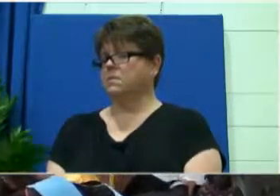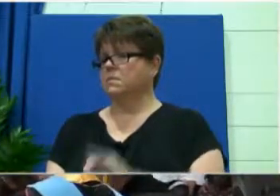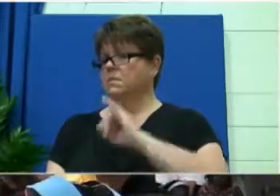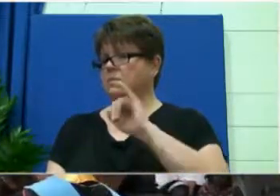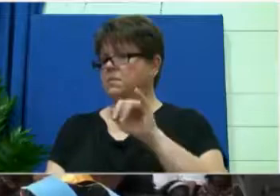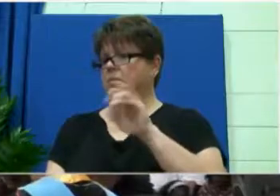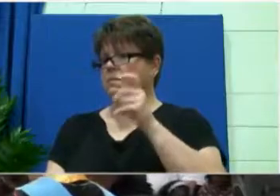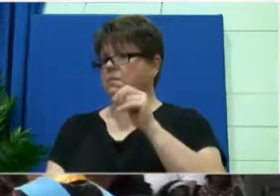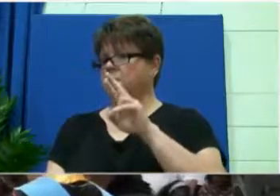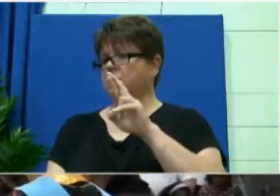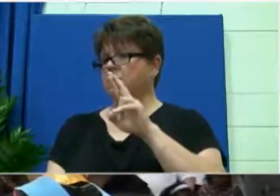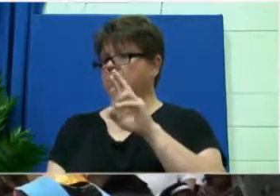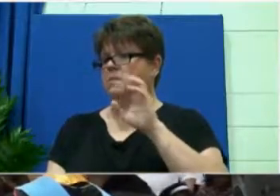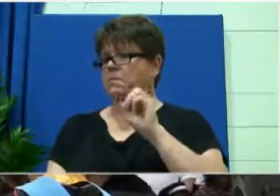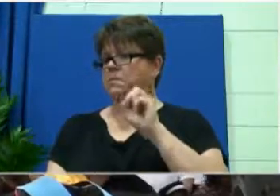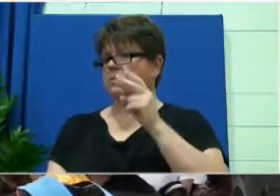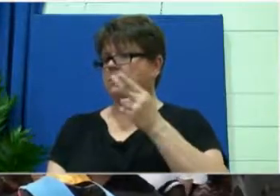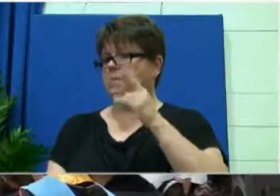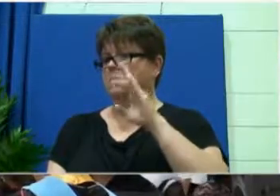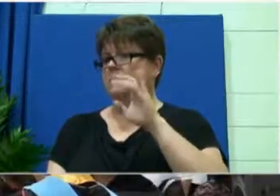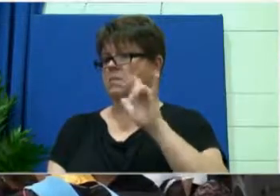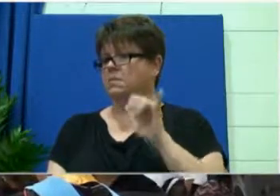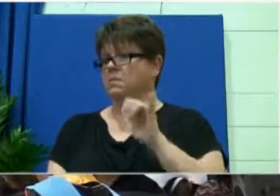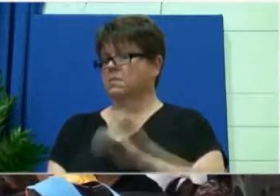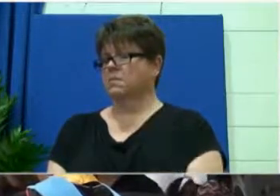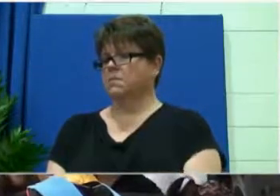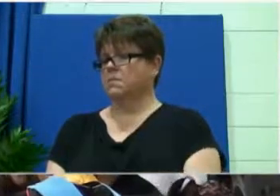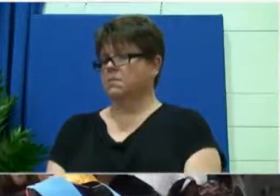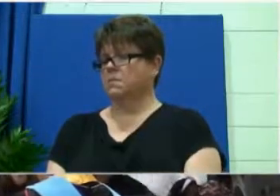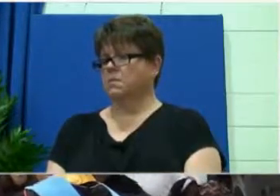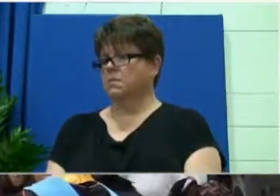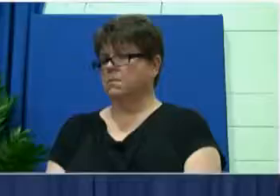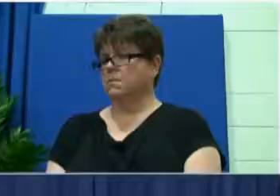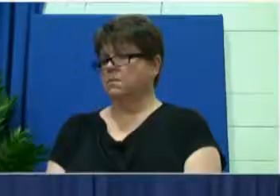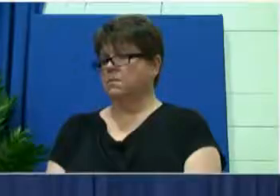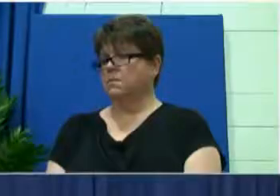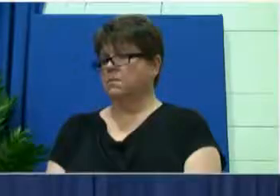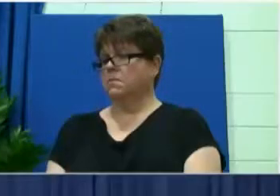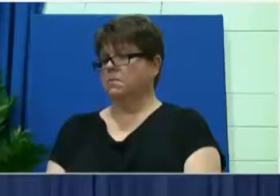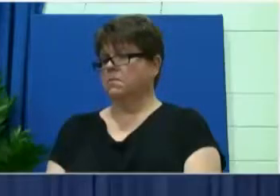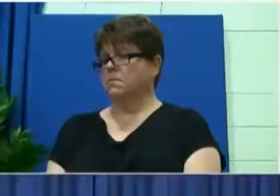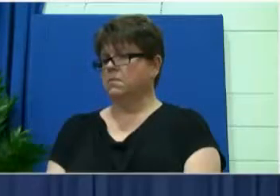Jennifer Lynn Shirley, Phi Theta Kappa, Associate in Arts.